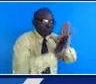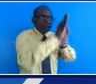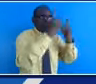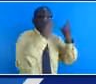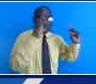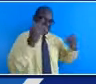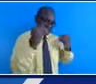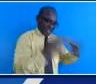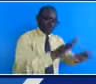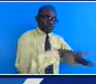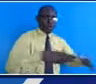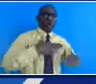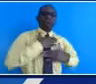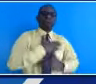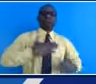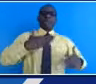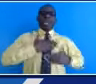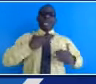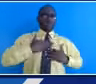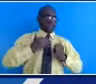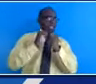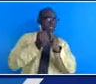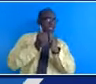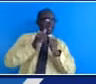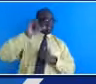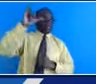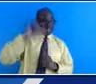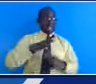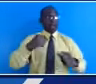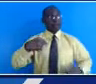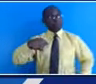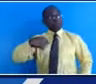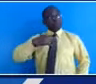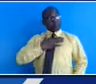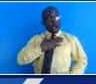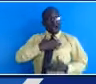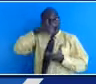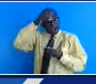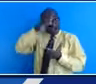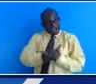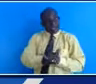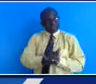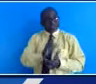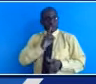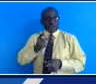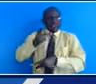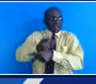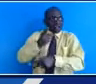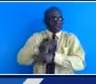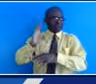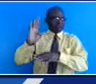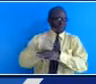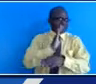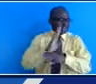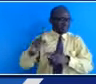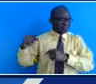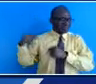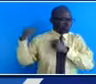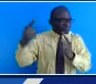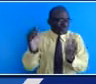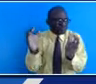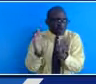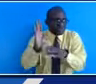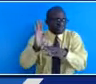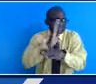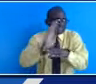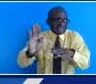and pop to, you know, the extreme. And we have done our best coming back, opening today. It feels